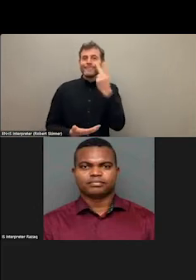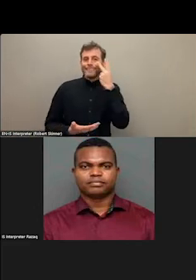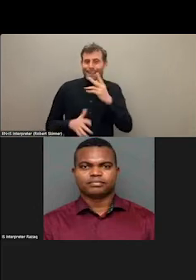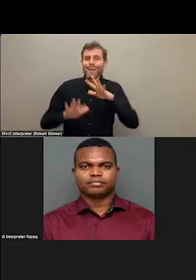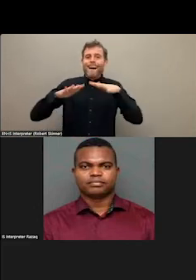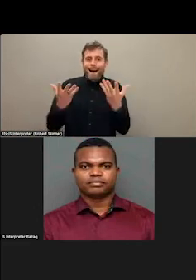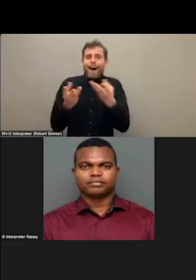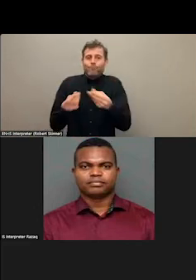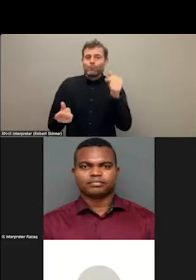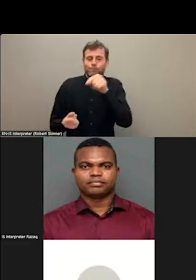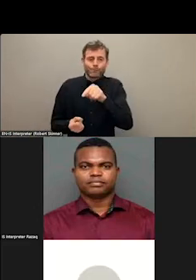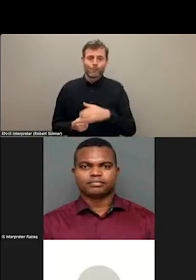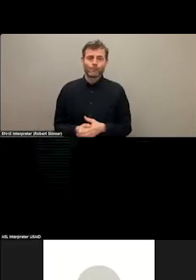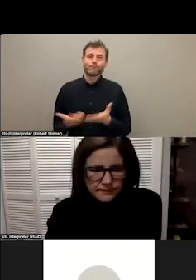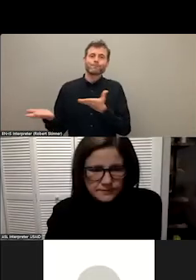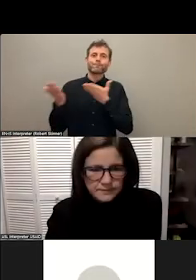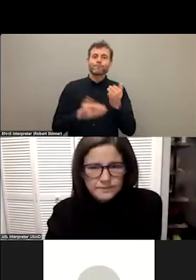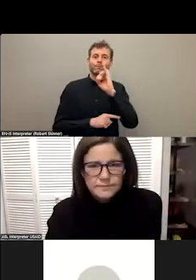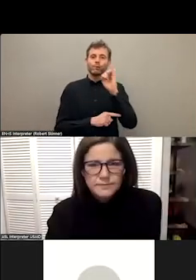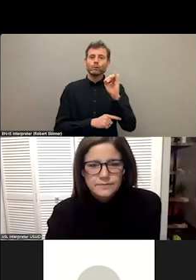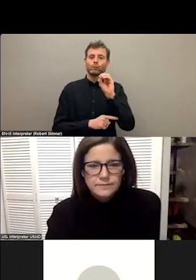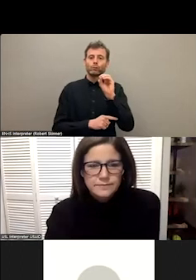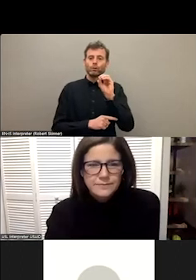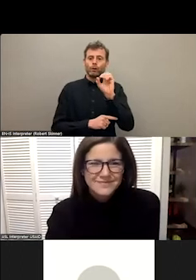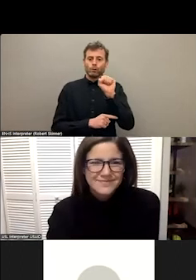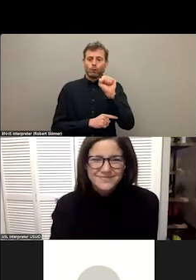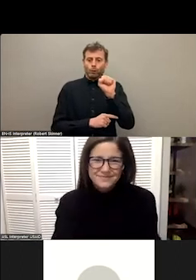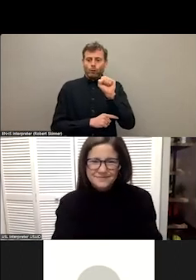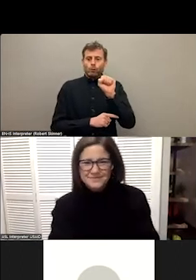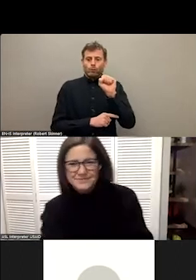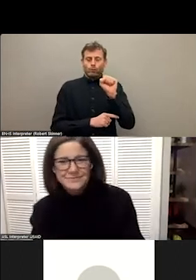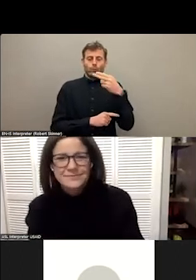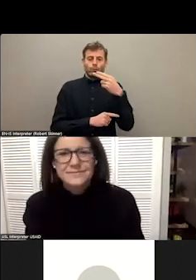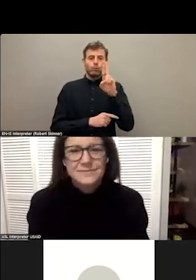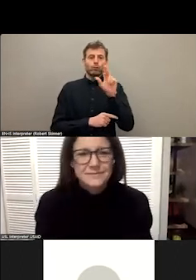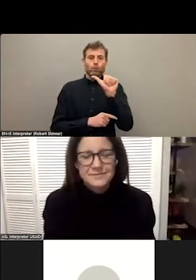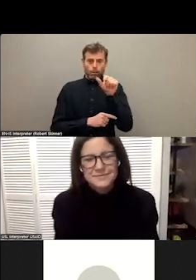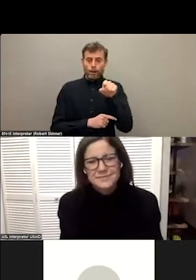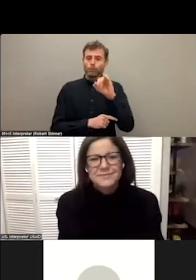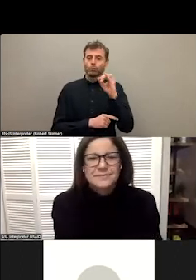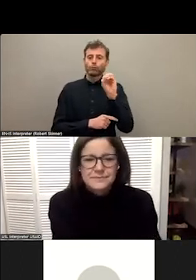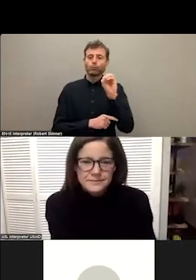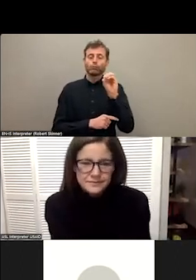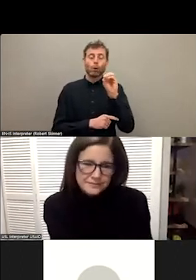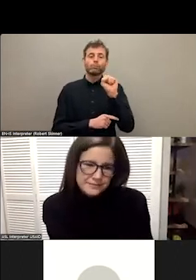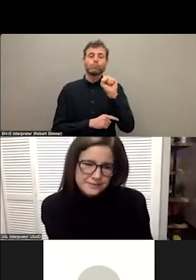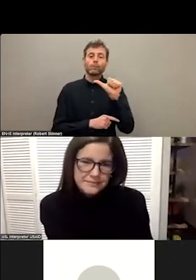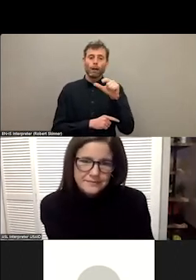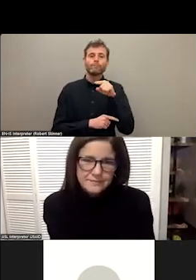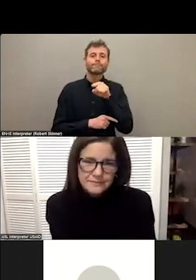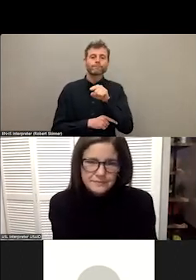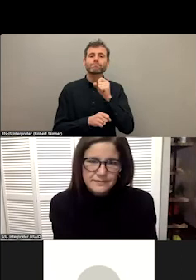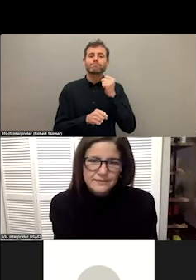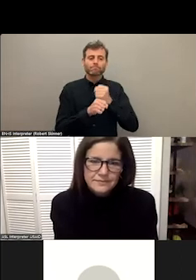least, it's Joshua Josa, who is Inclusive Education Specialist at the USAID Center for Education. In his current role,